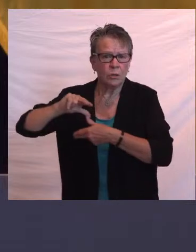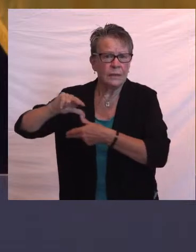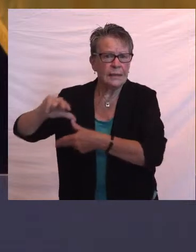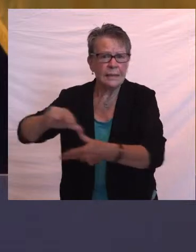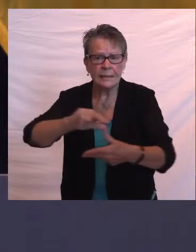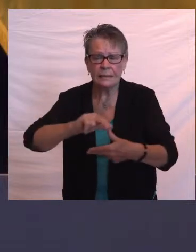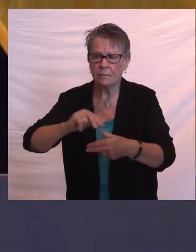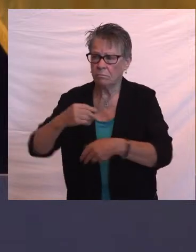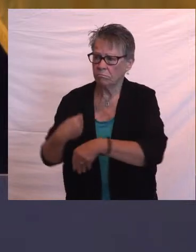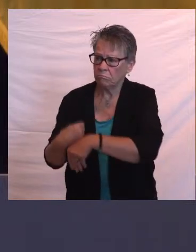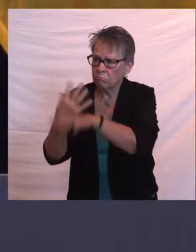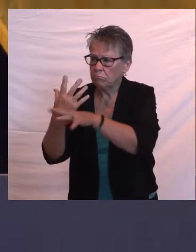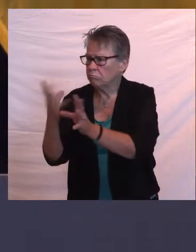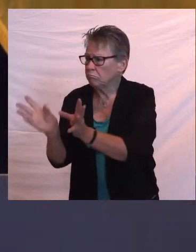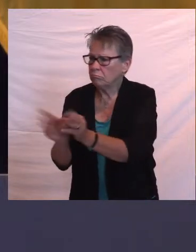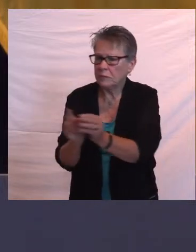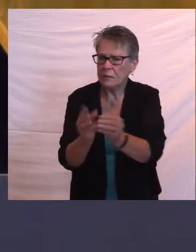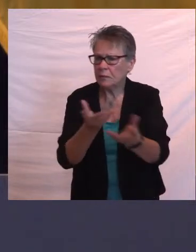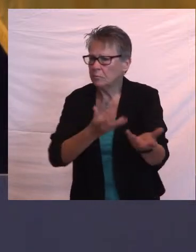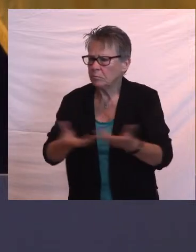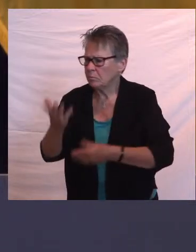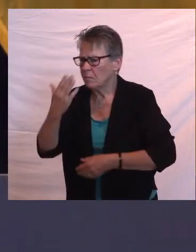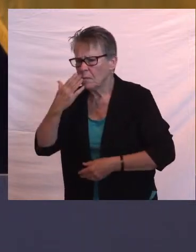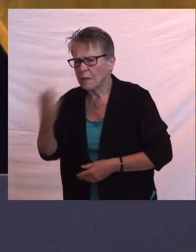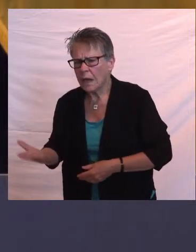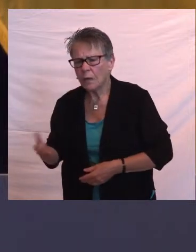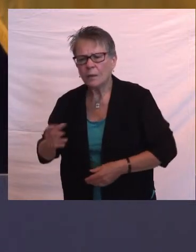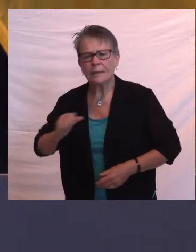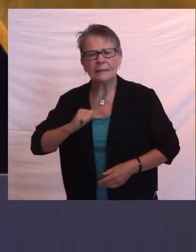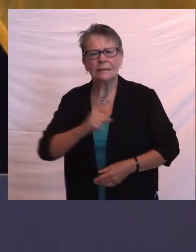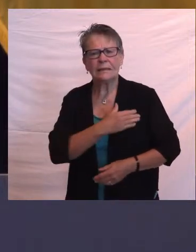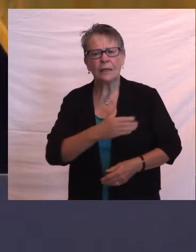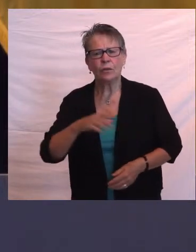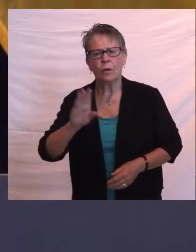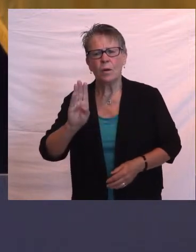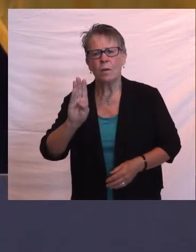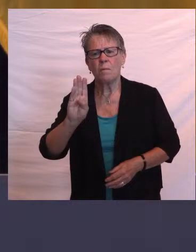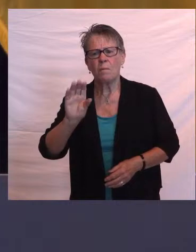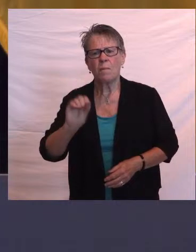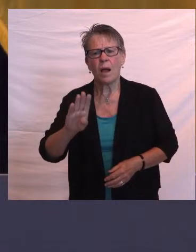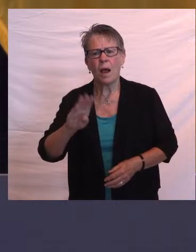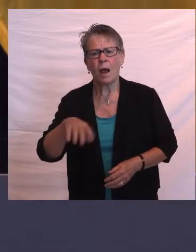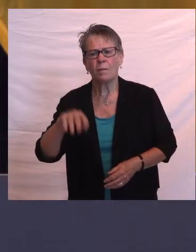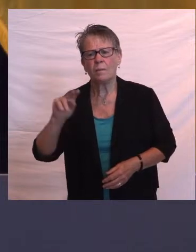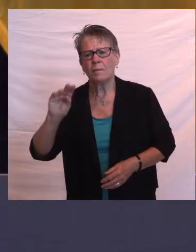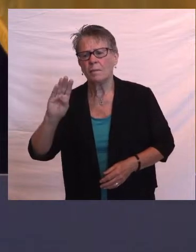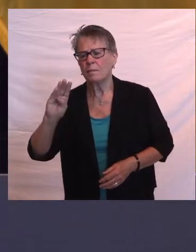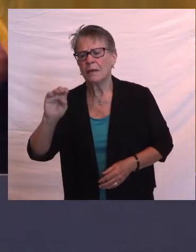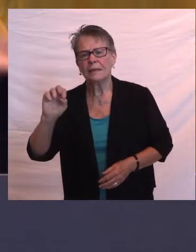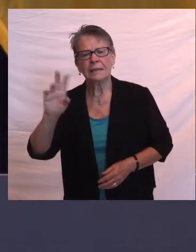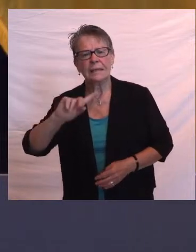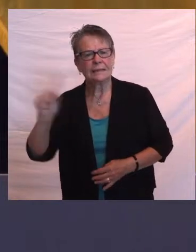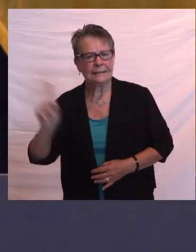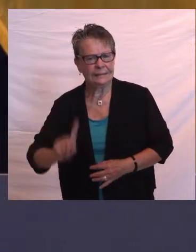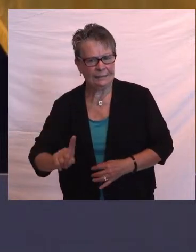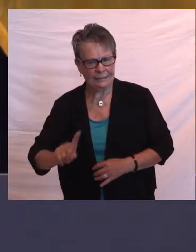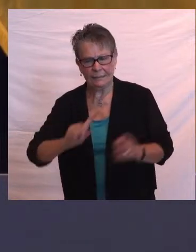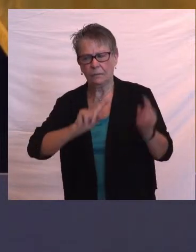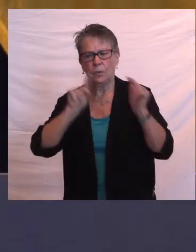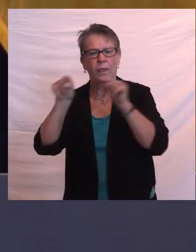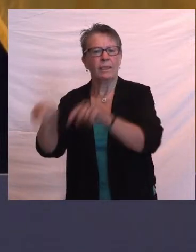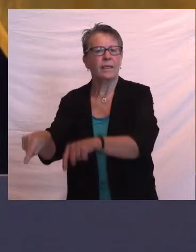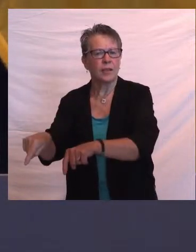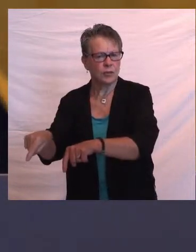several hundred residents with a lot of good questions, so much so that I think we're going to probably do this again. Is that right? Yes, Great sir. to have you.